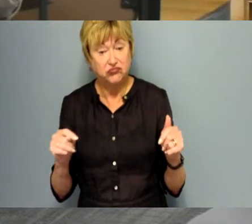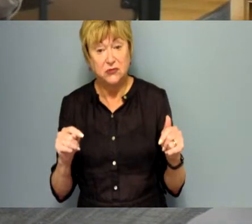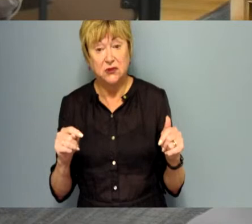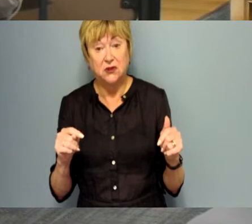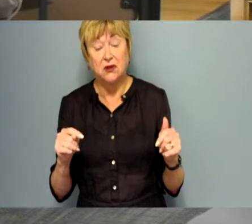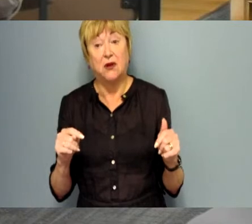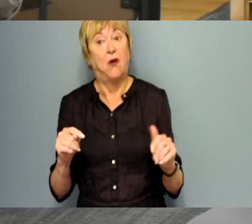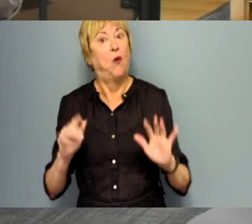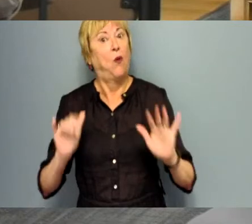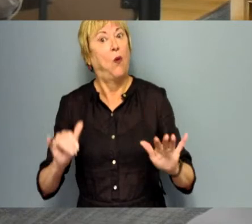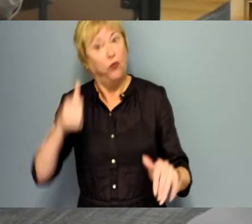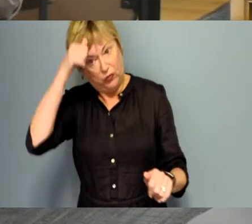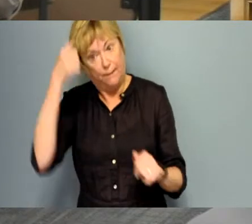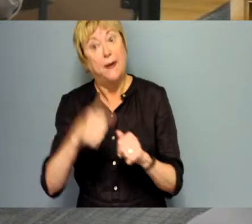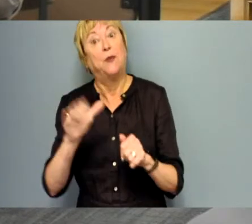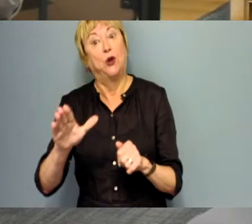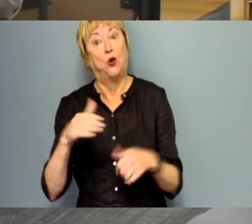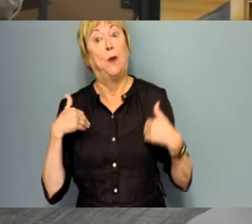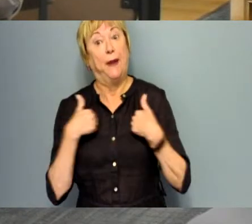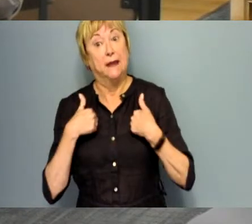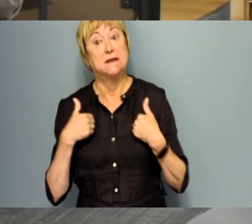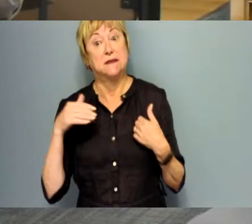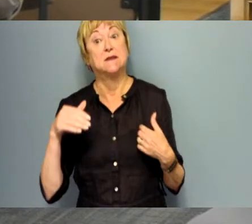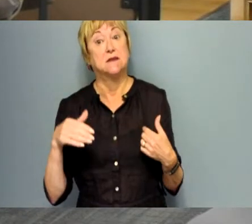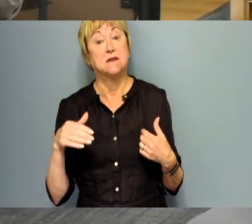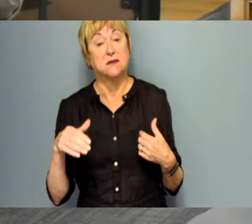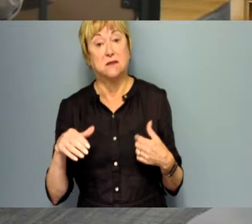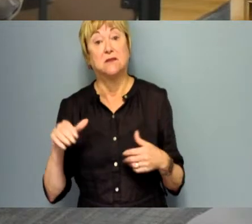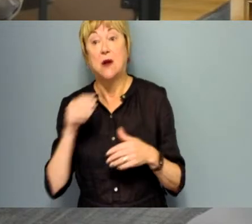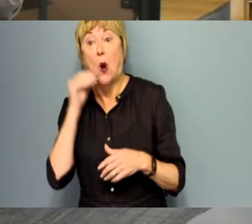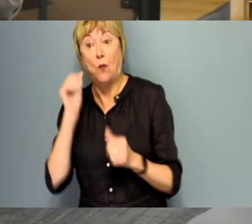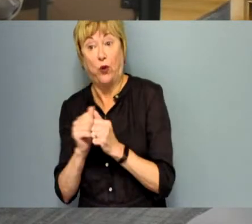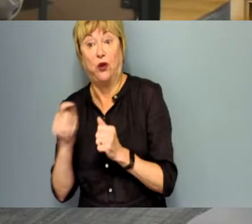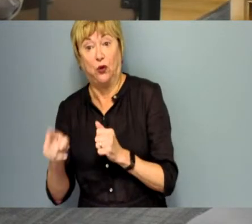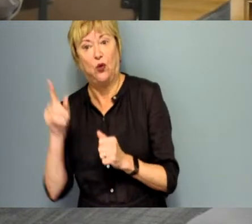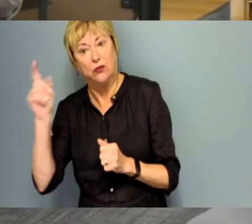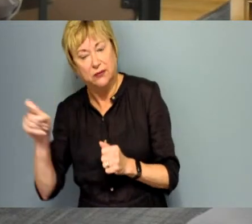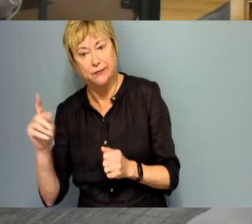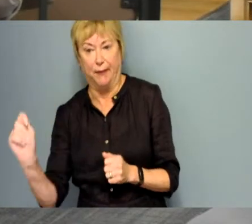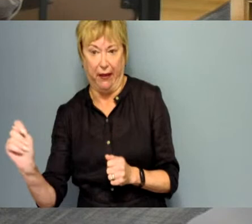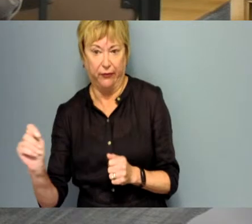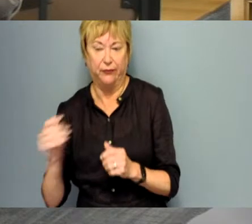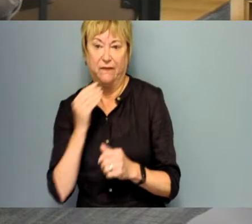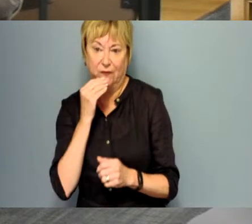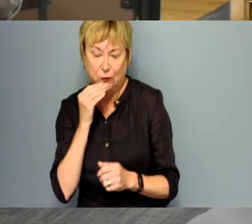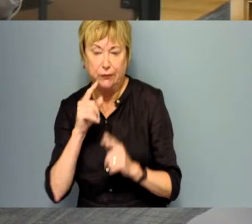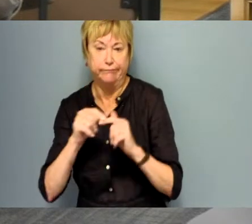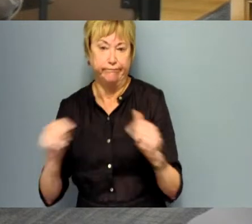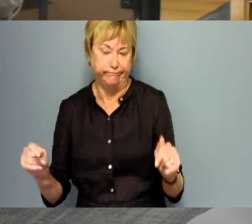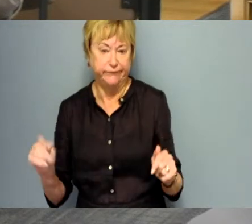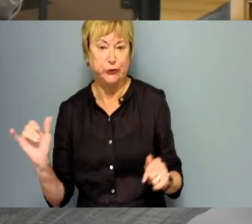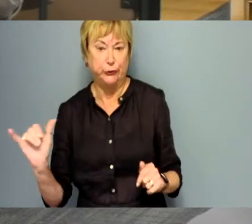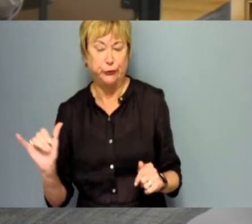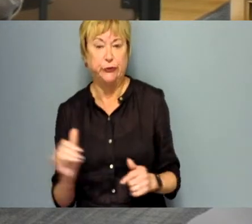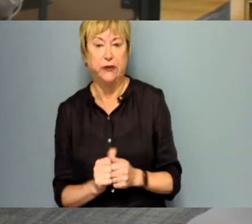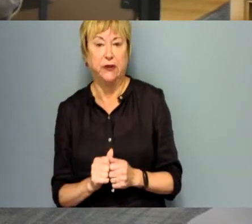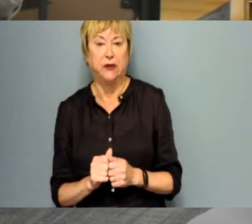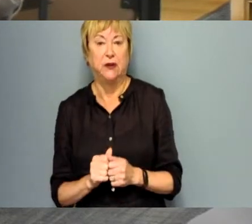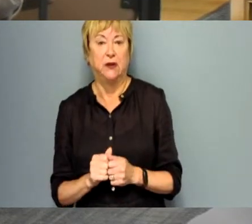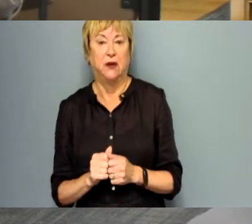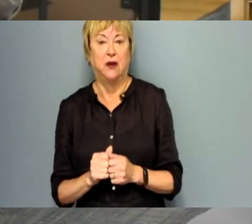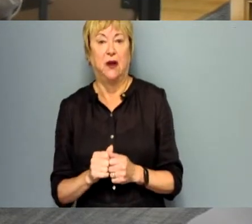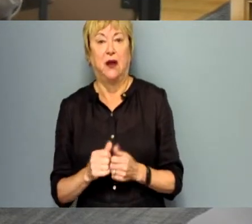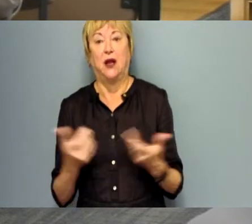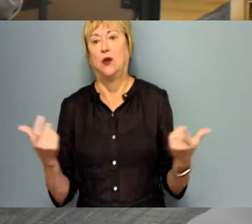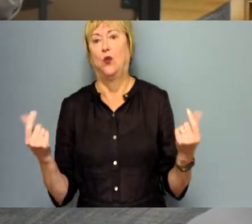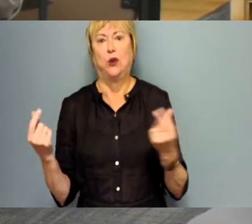your pets. They're gonna be in that house with you as well, and they need sanitation needs, food. And then what are you gonna do to alleviate the